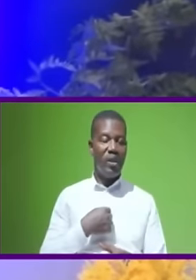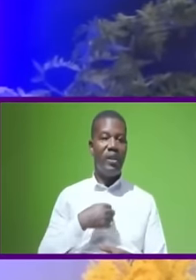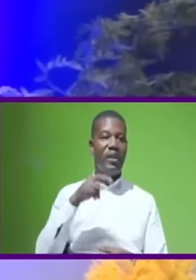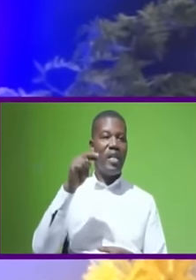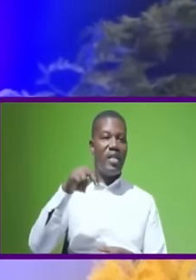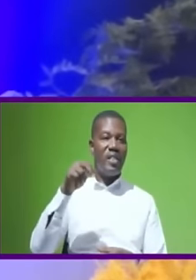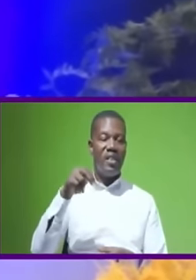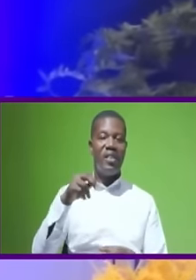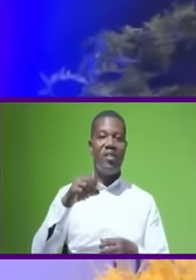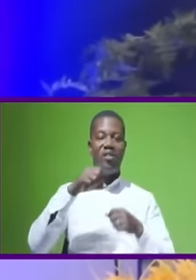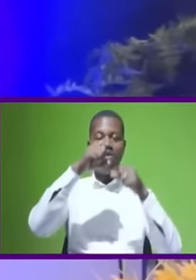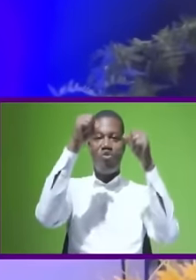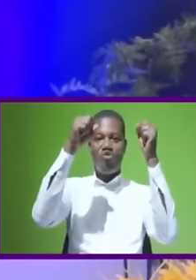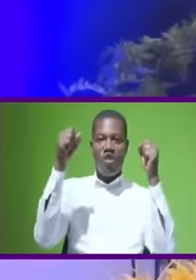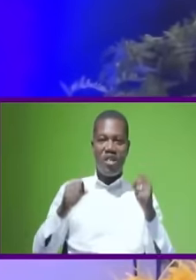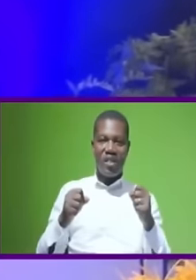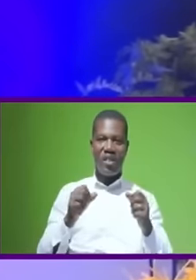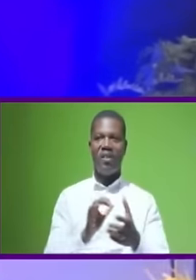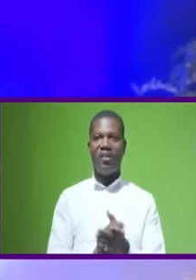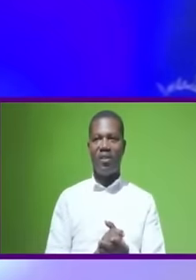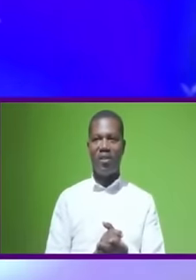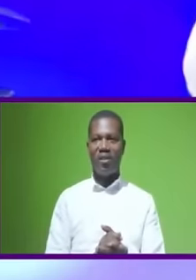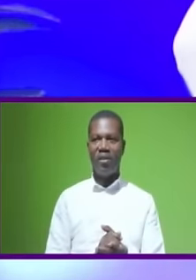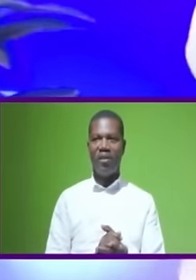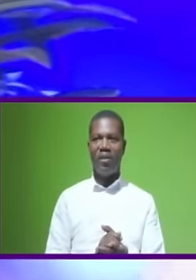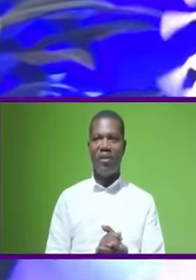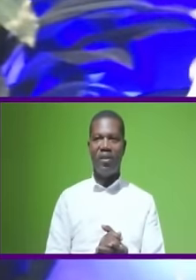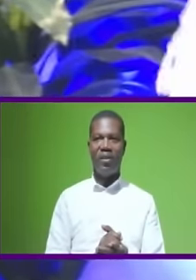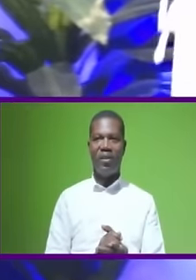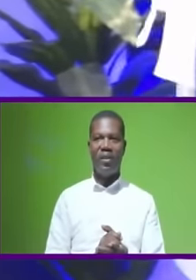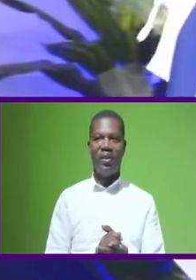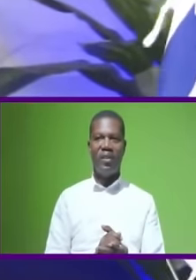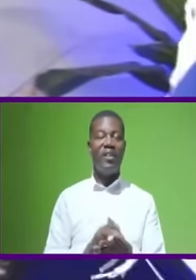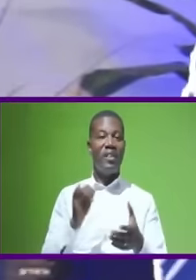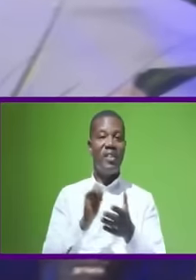And so I need good structures. I bet to master